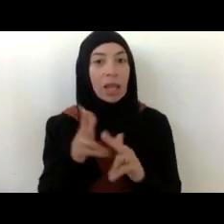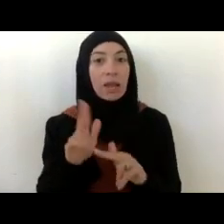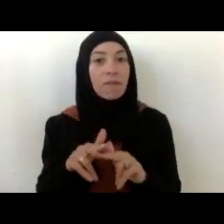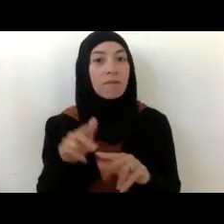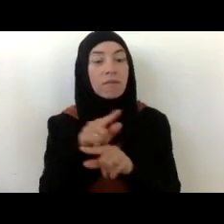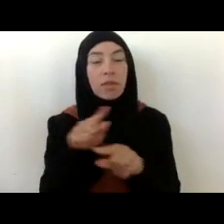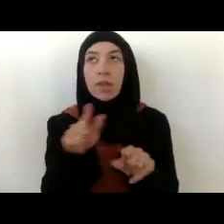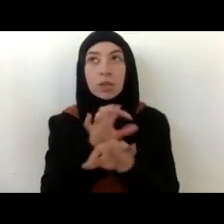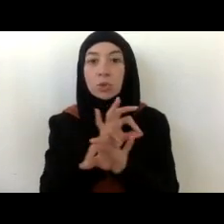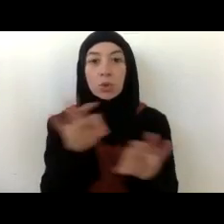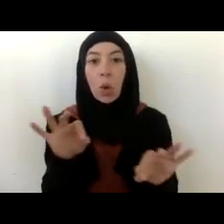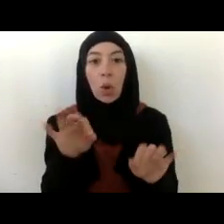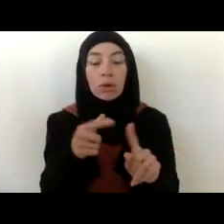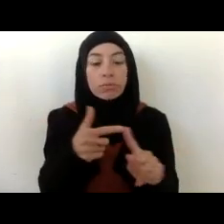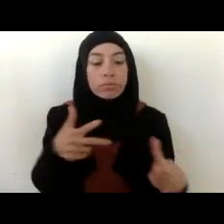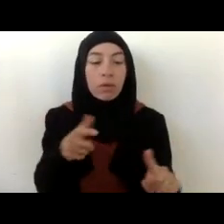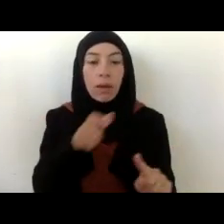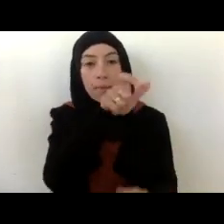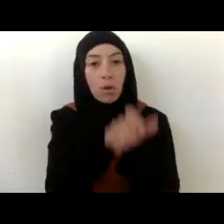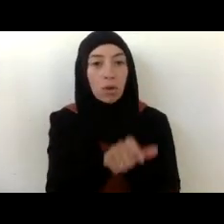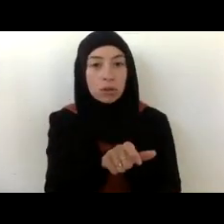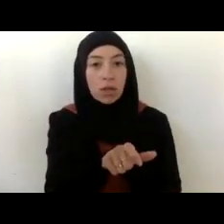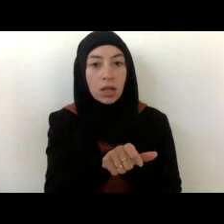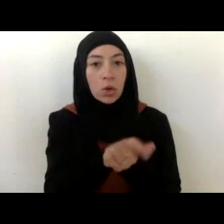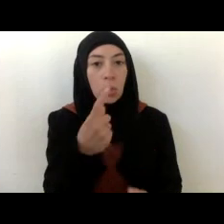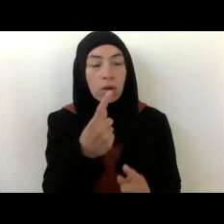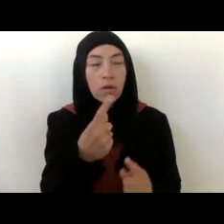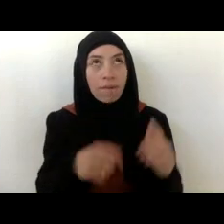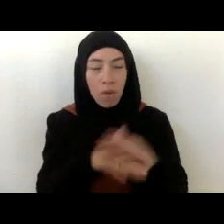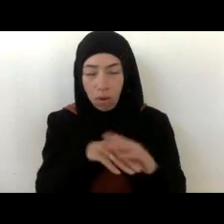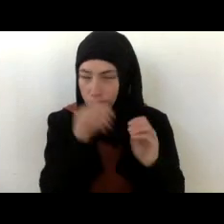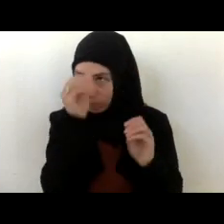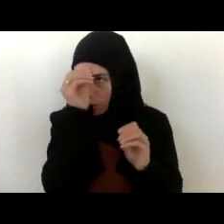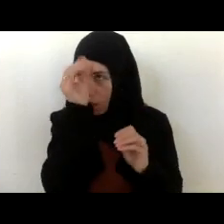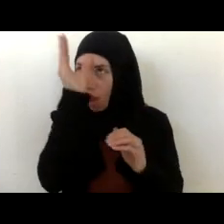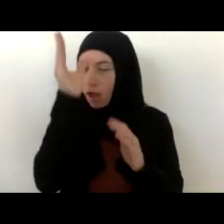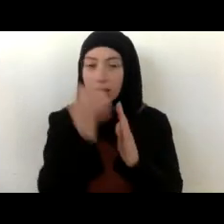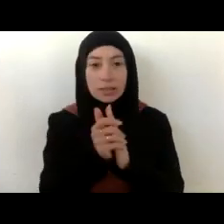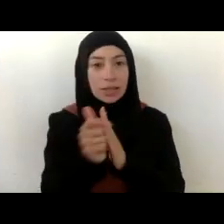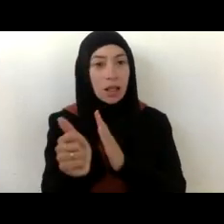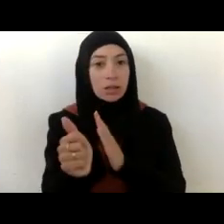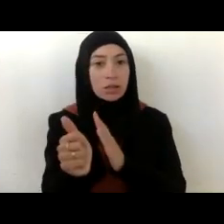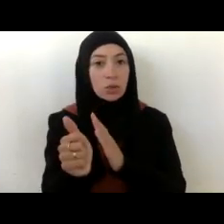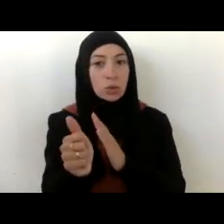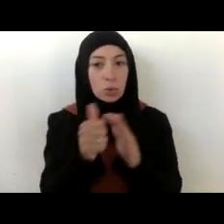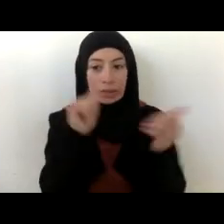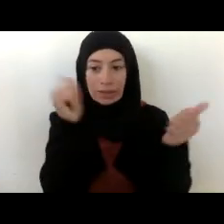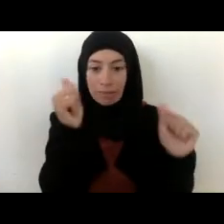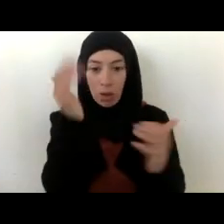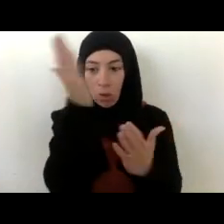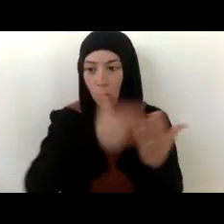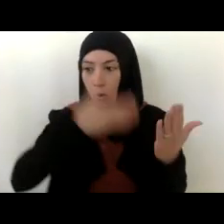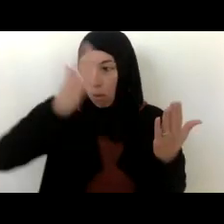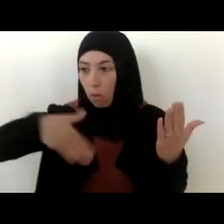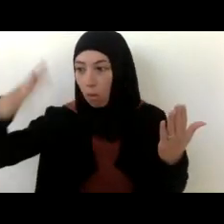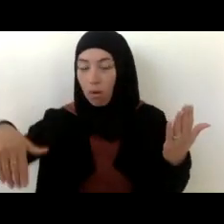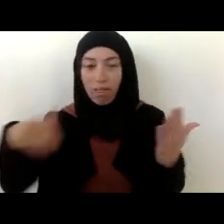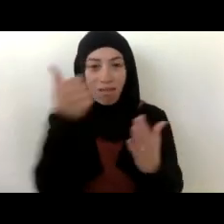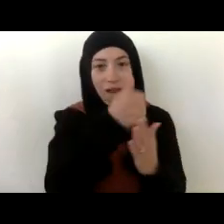no single person out there who has all the skills to complete these art commissions.